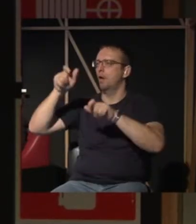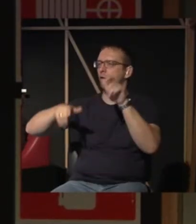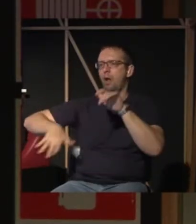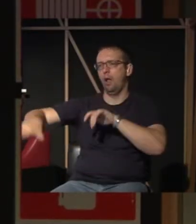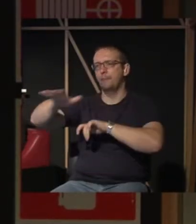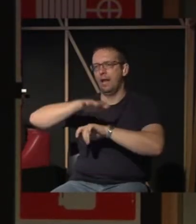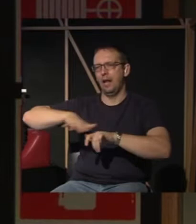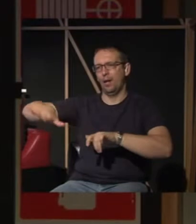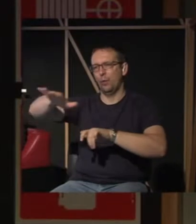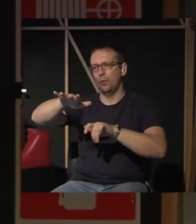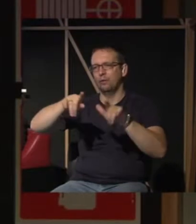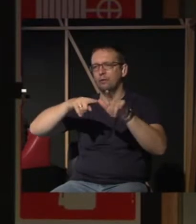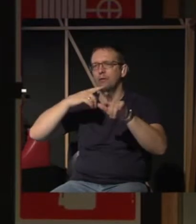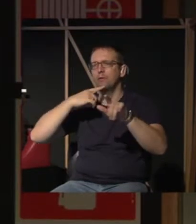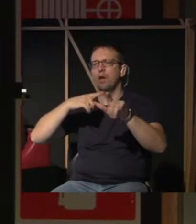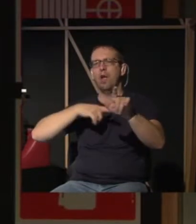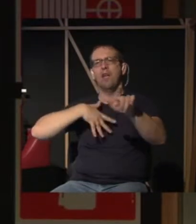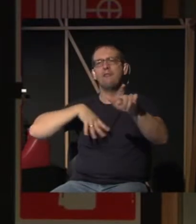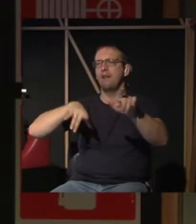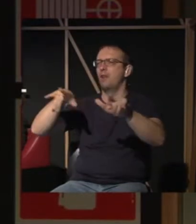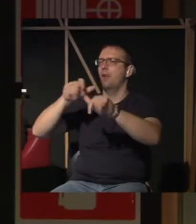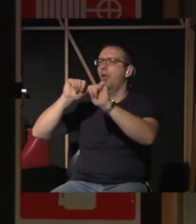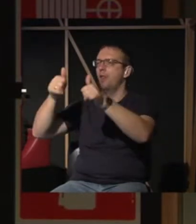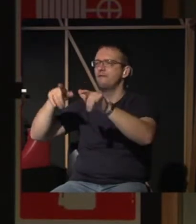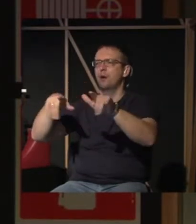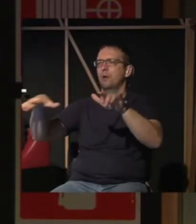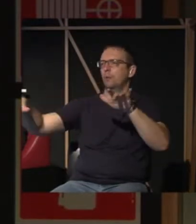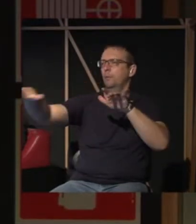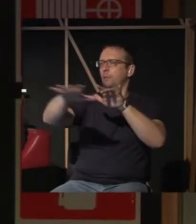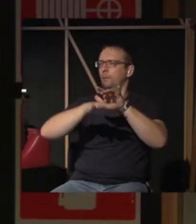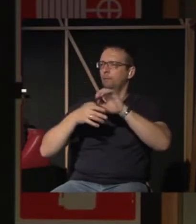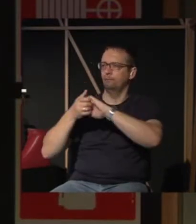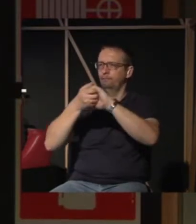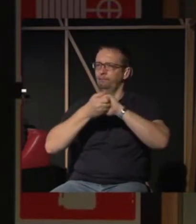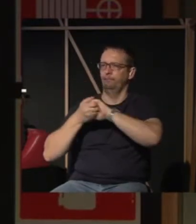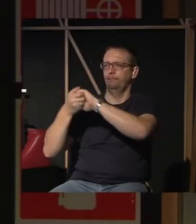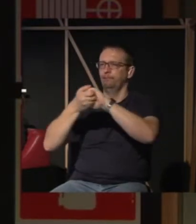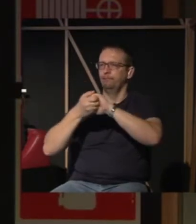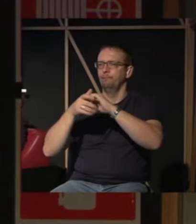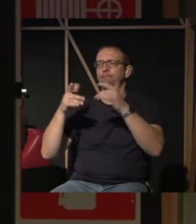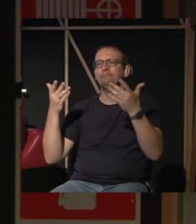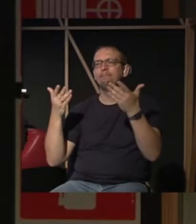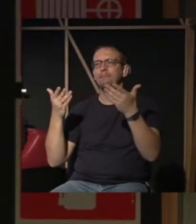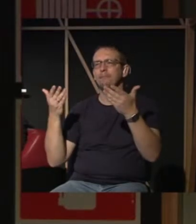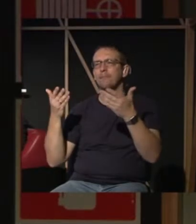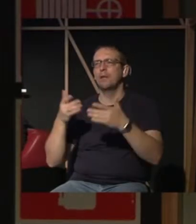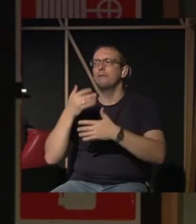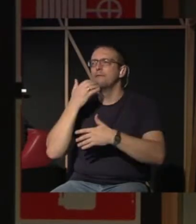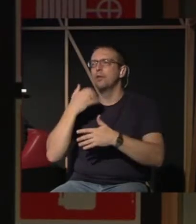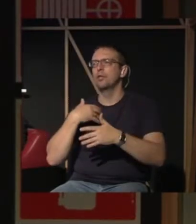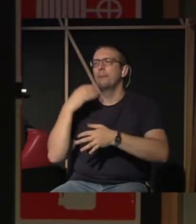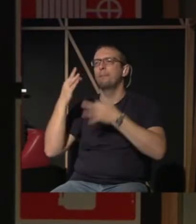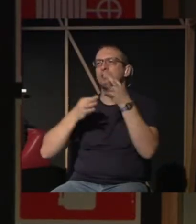recruit disabled people into the staff that would be working in the venues and also in